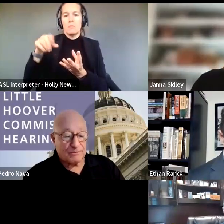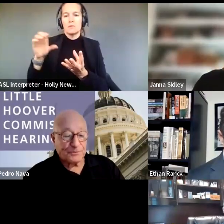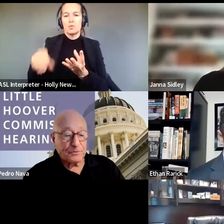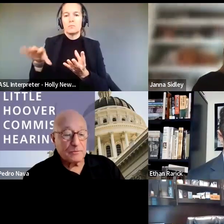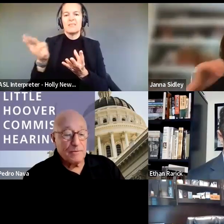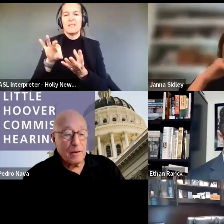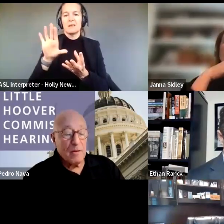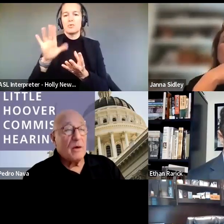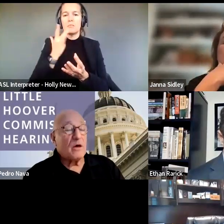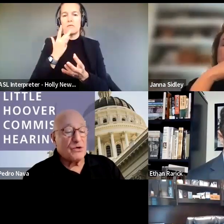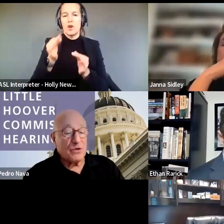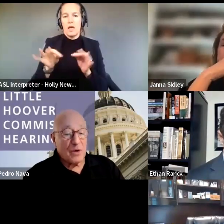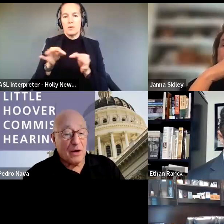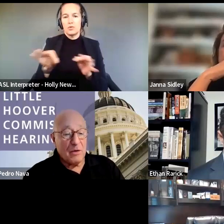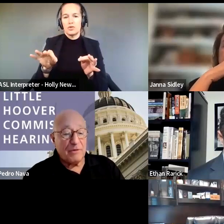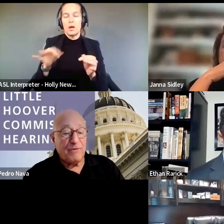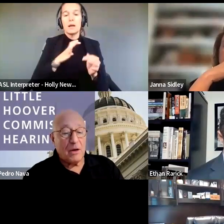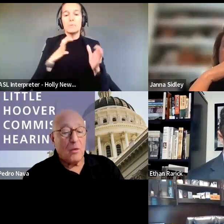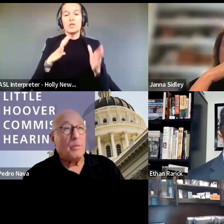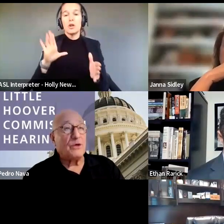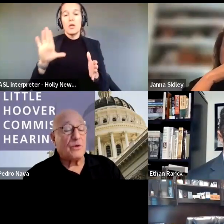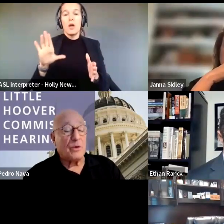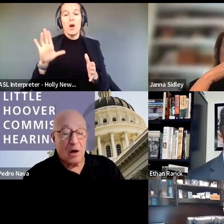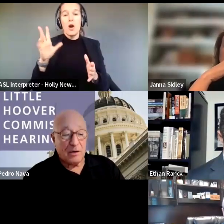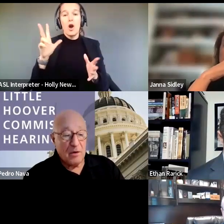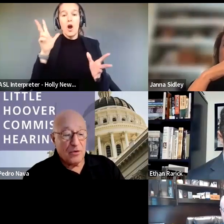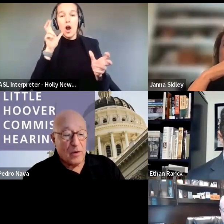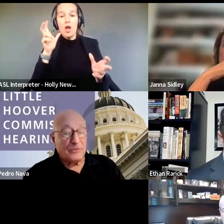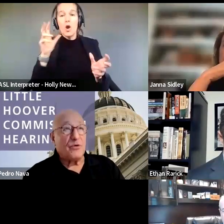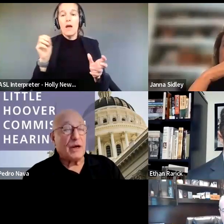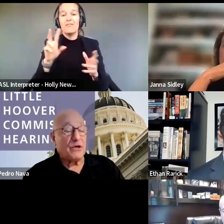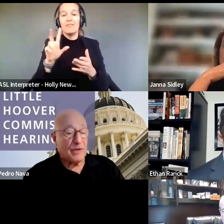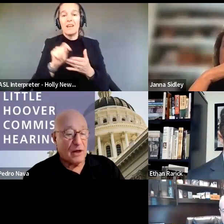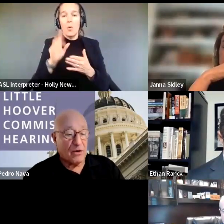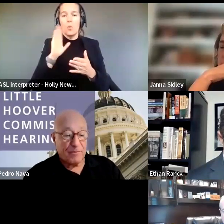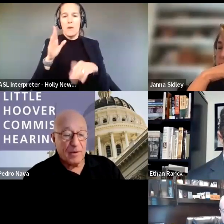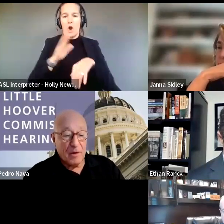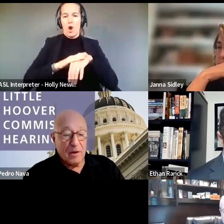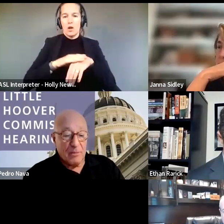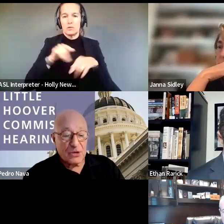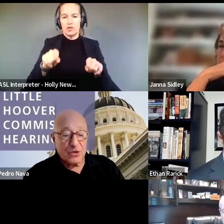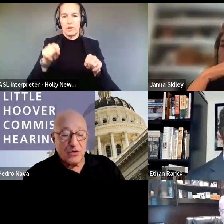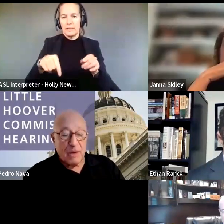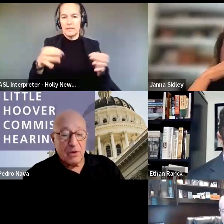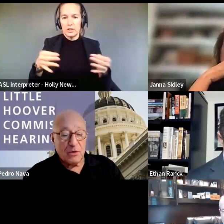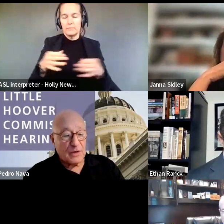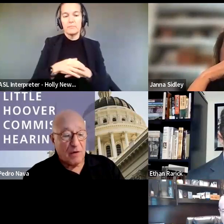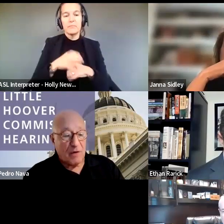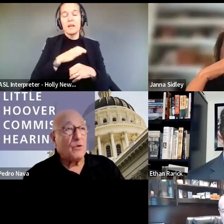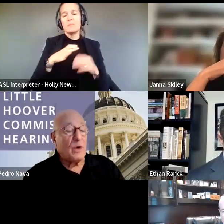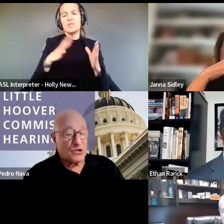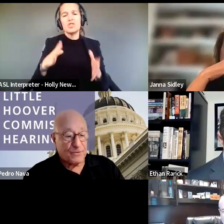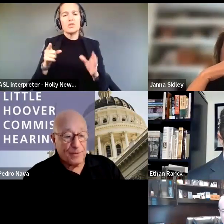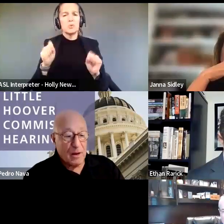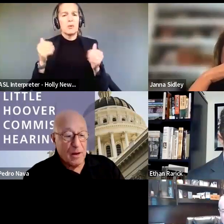language. Commissioners' audio and video will be turned on throughout the duration of the hearing. Commissioners, you may mute yourself